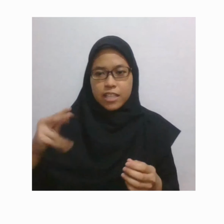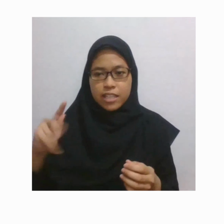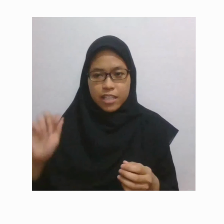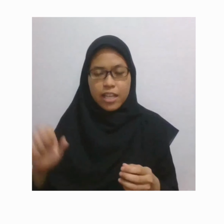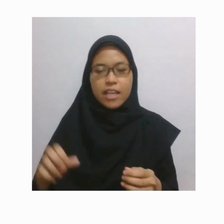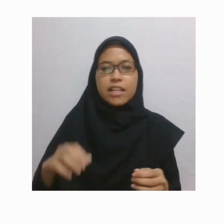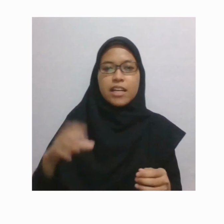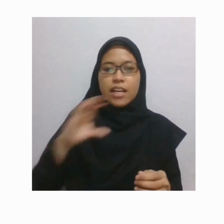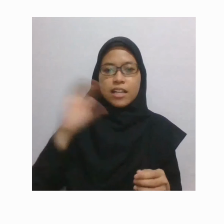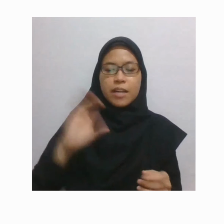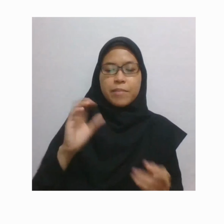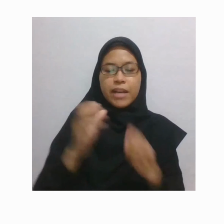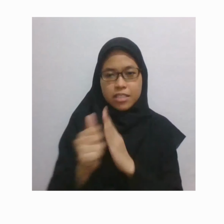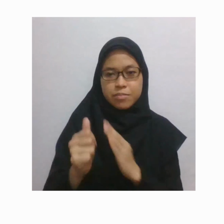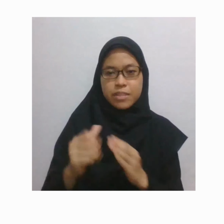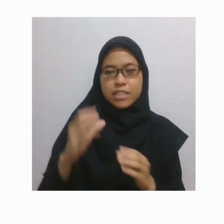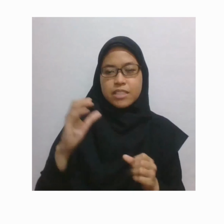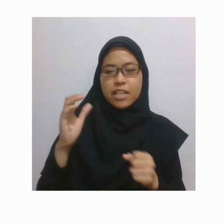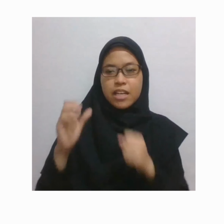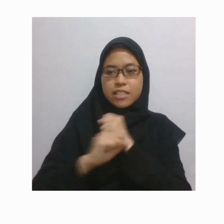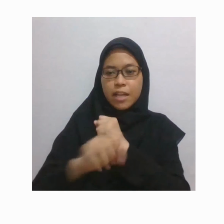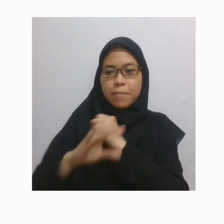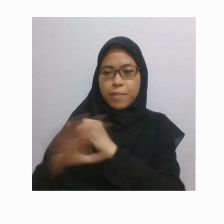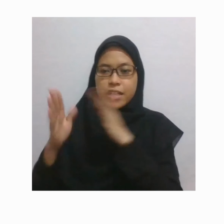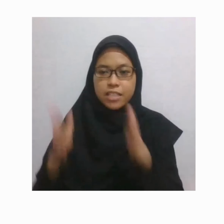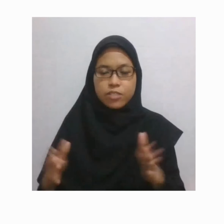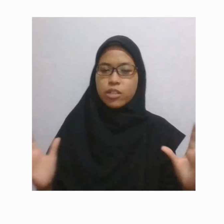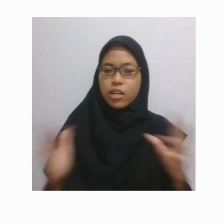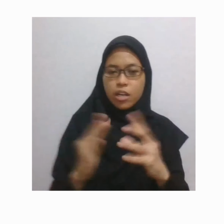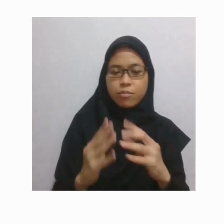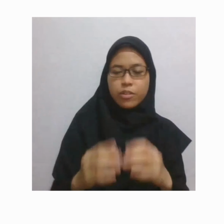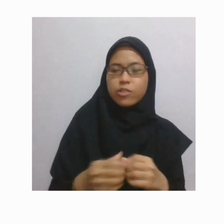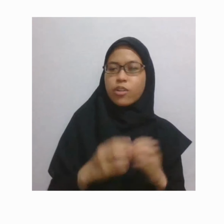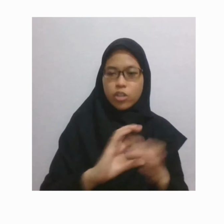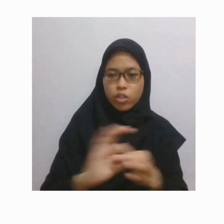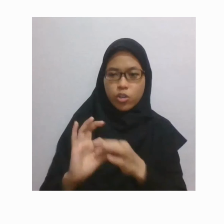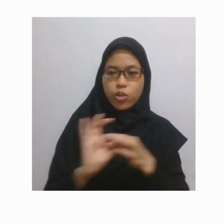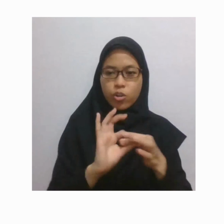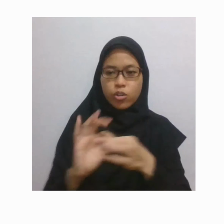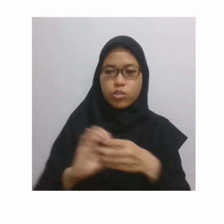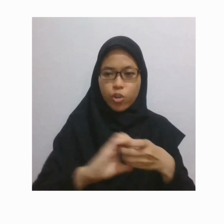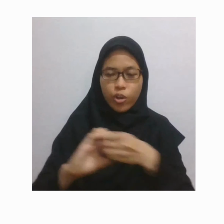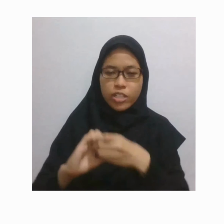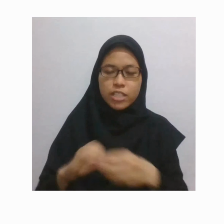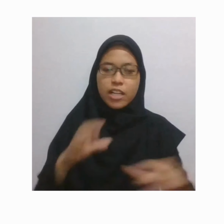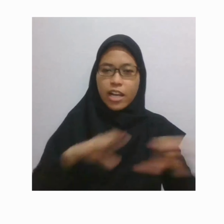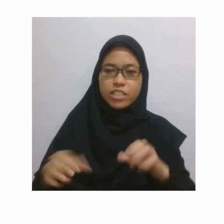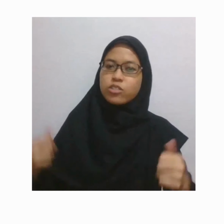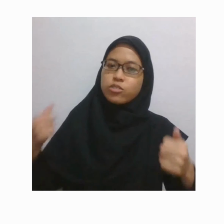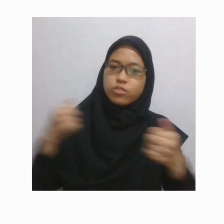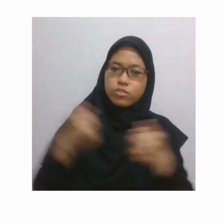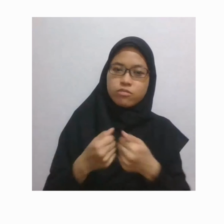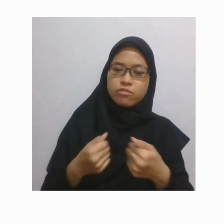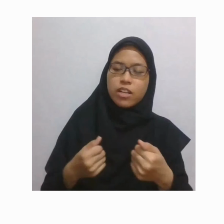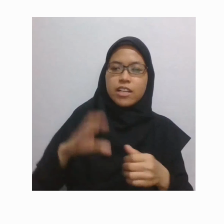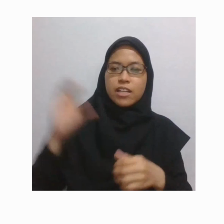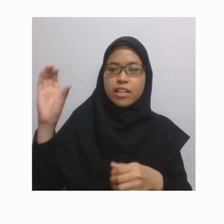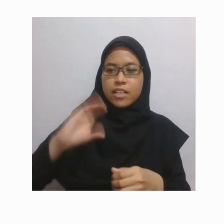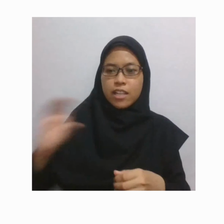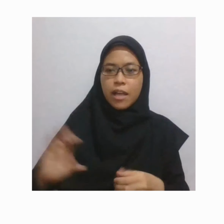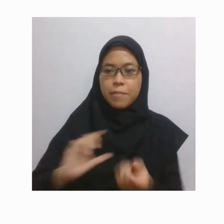on coordinated action to tackle climate change. And our ambition for this is as high as it should